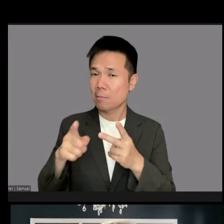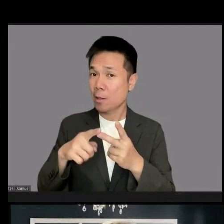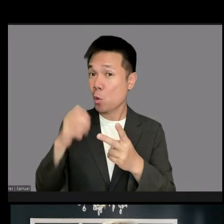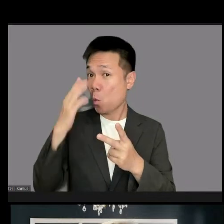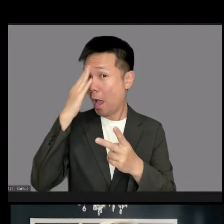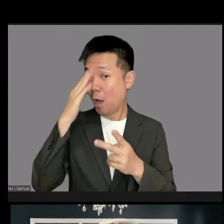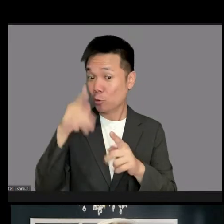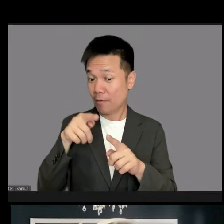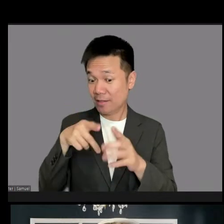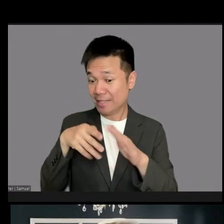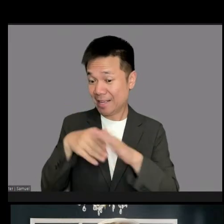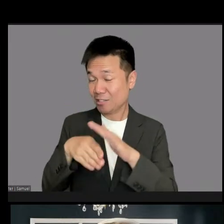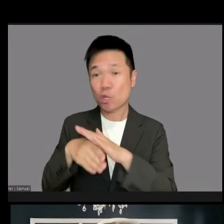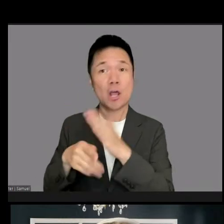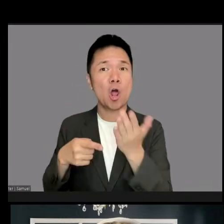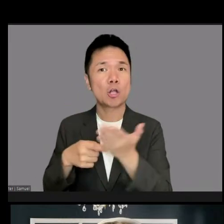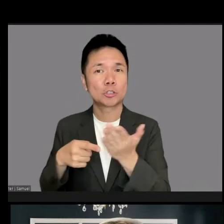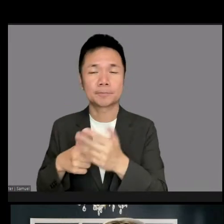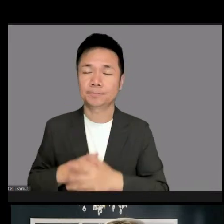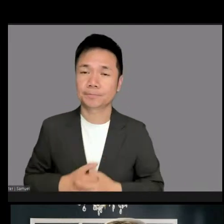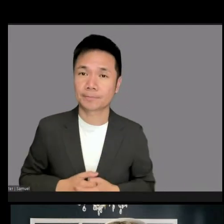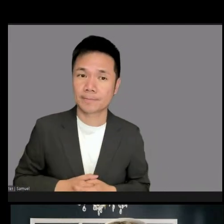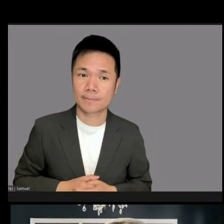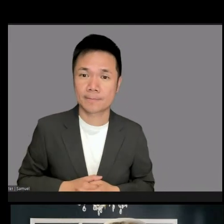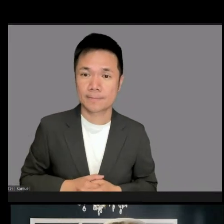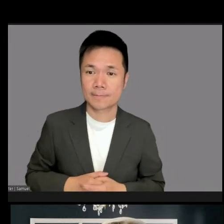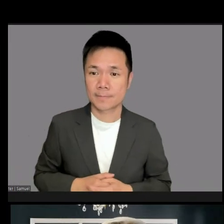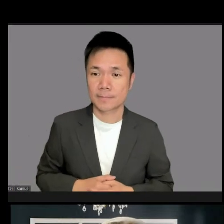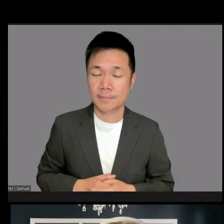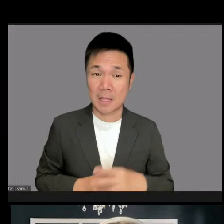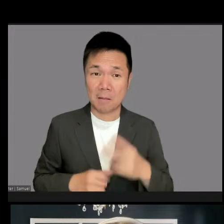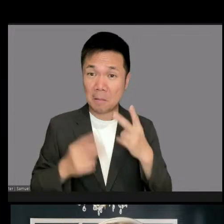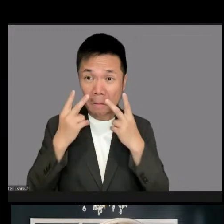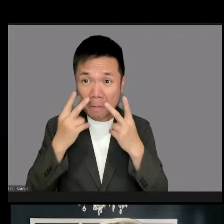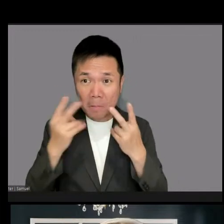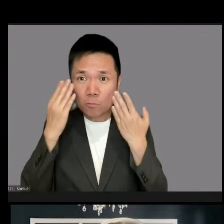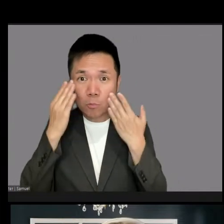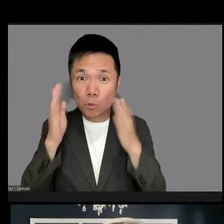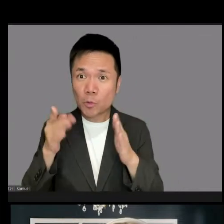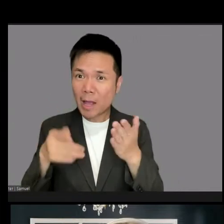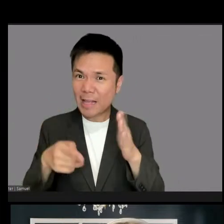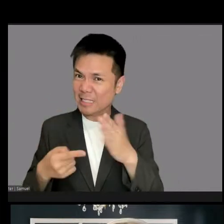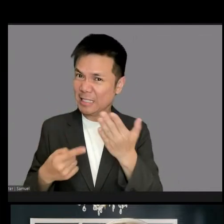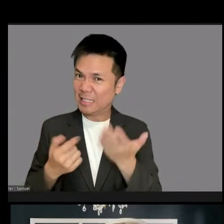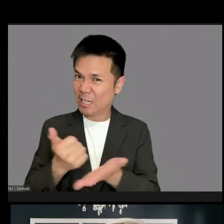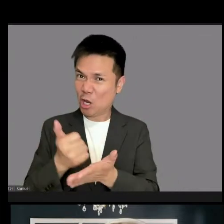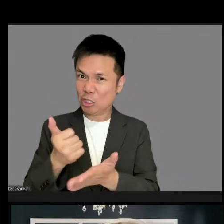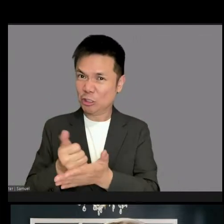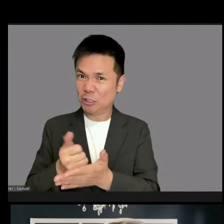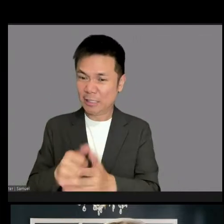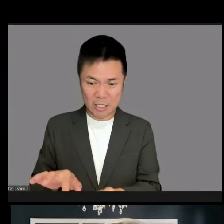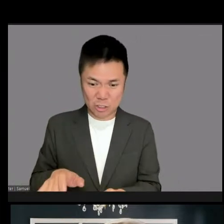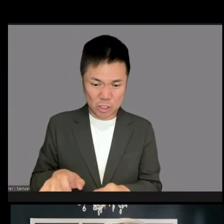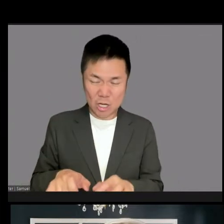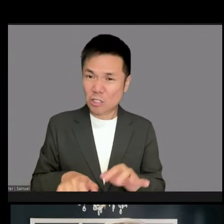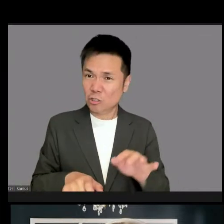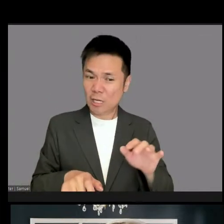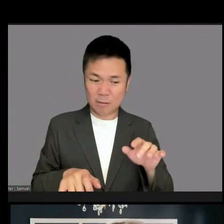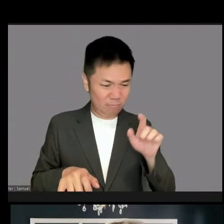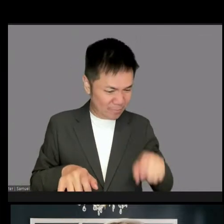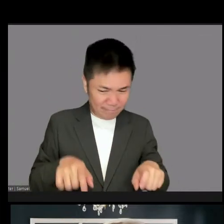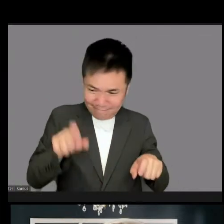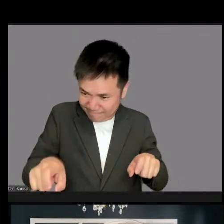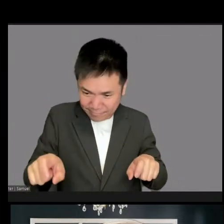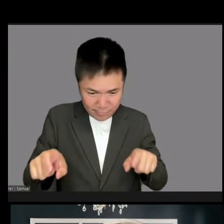technology. So it's really important to note here that if you're not familiar with assistive technology such as keyboard shortcuts or a screen